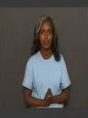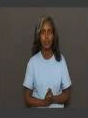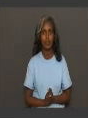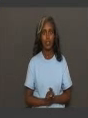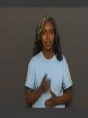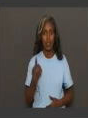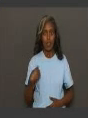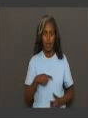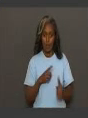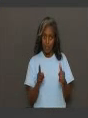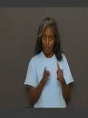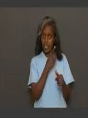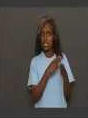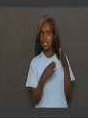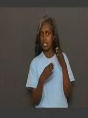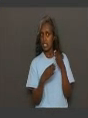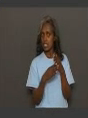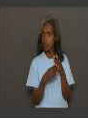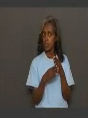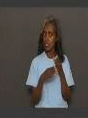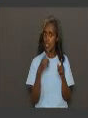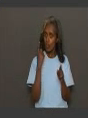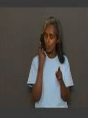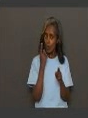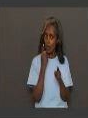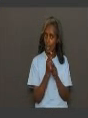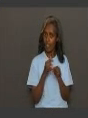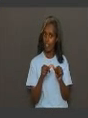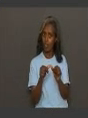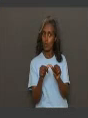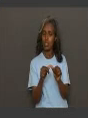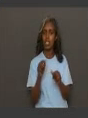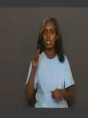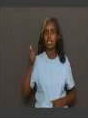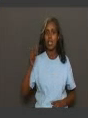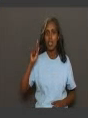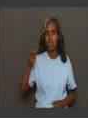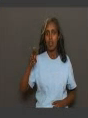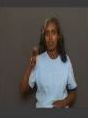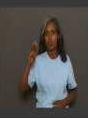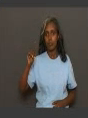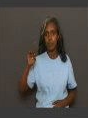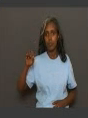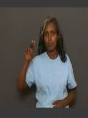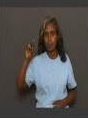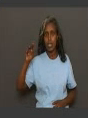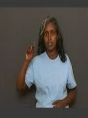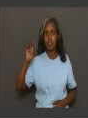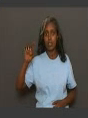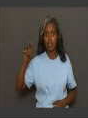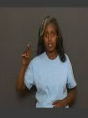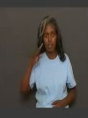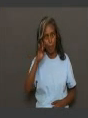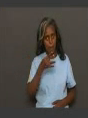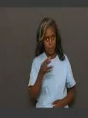Our first step is to write out the augmented matrix.